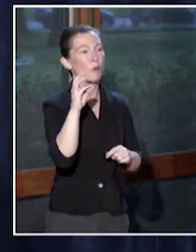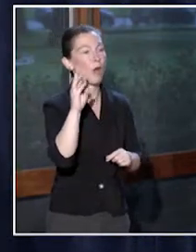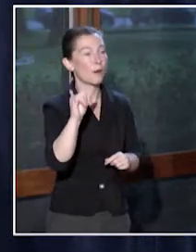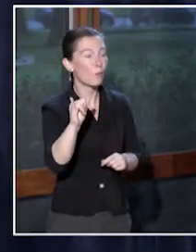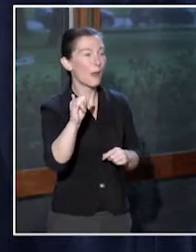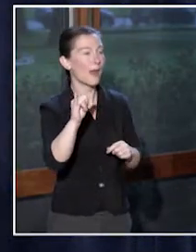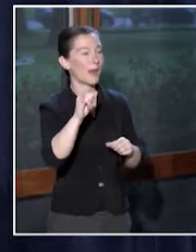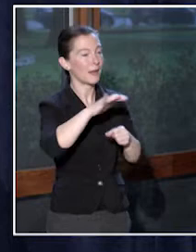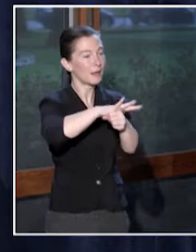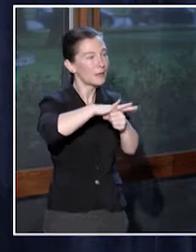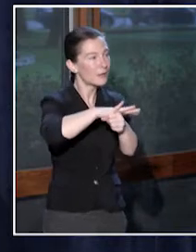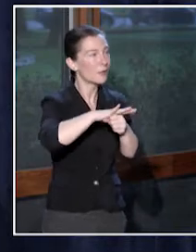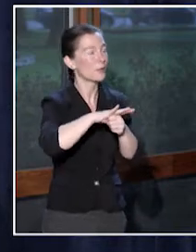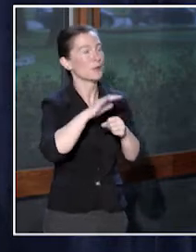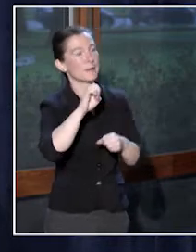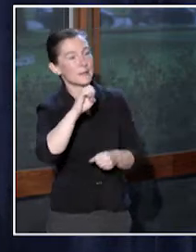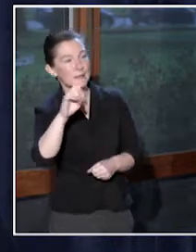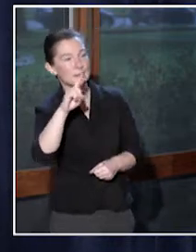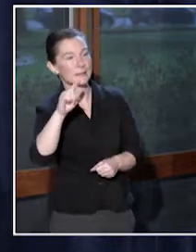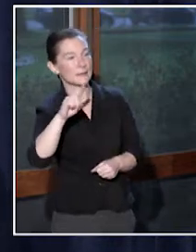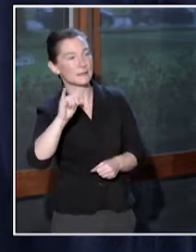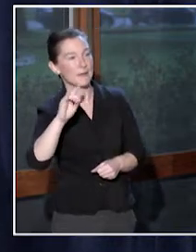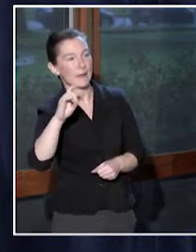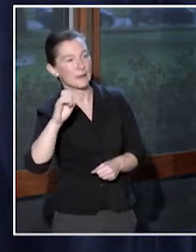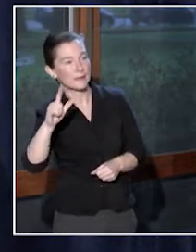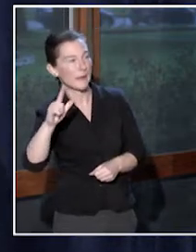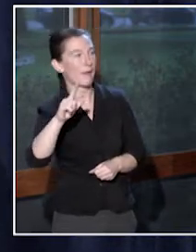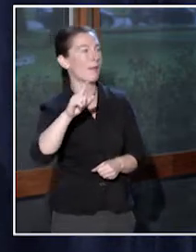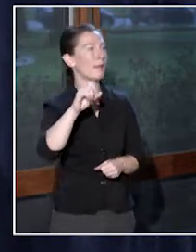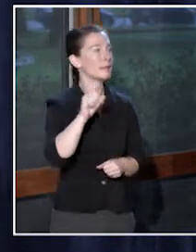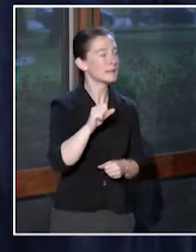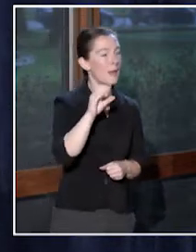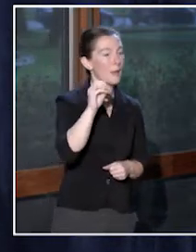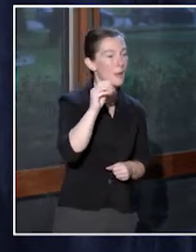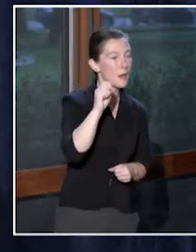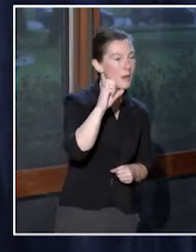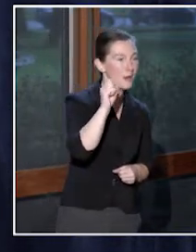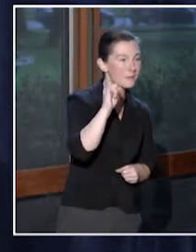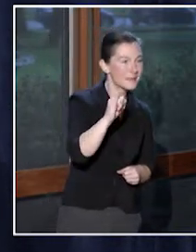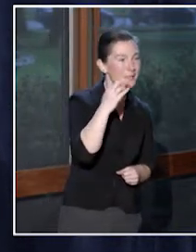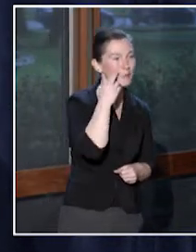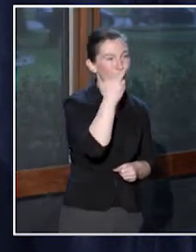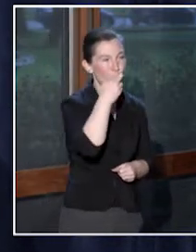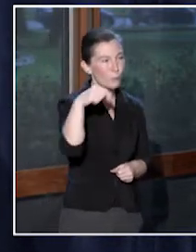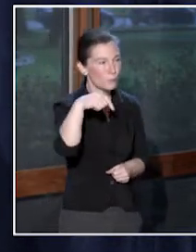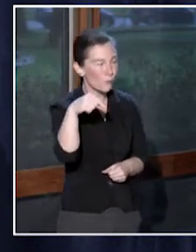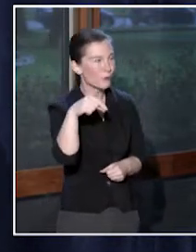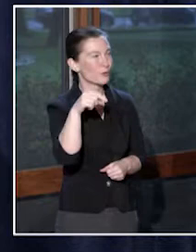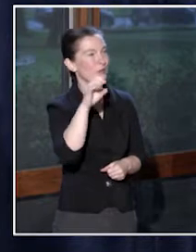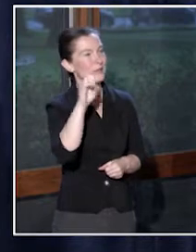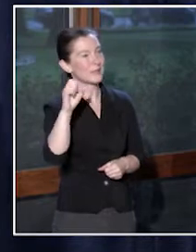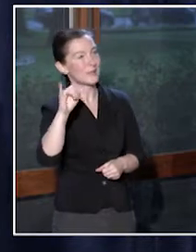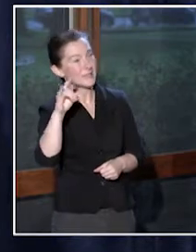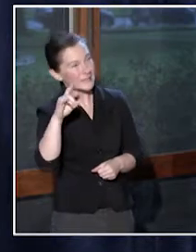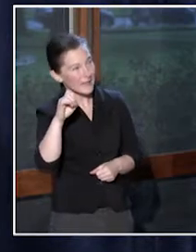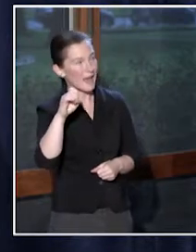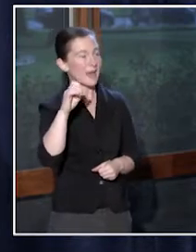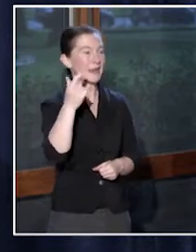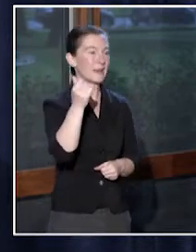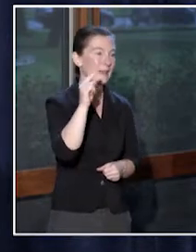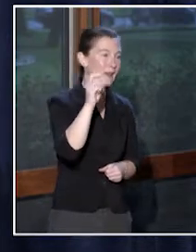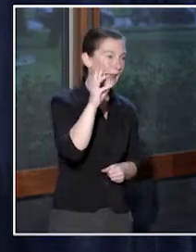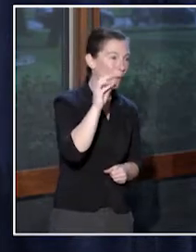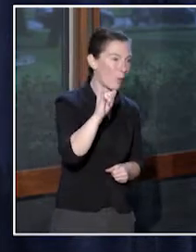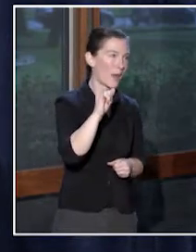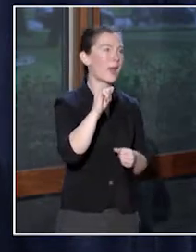Northeast, Zidell to the south, OMSI and the Rose Quarter on the east side of the river and Central East Side, Gateway to the